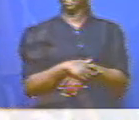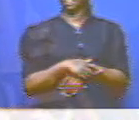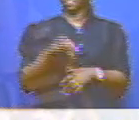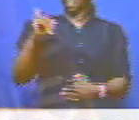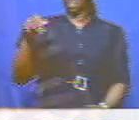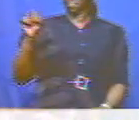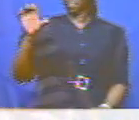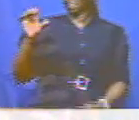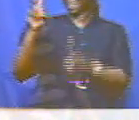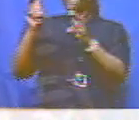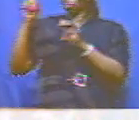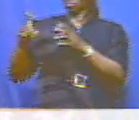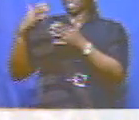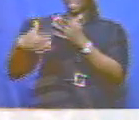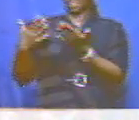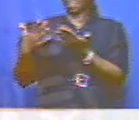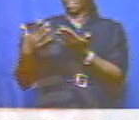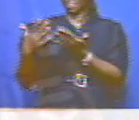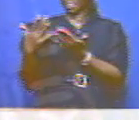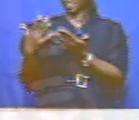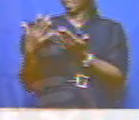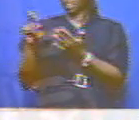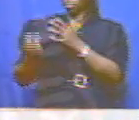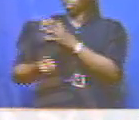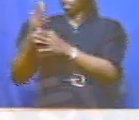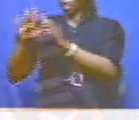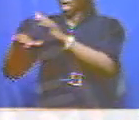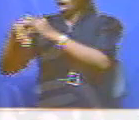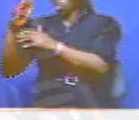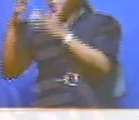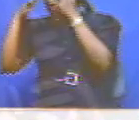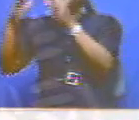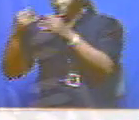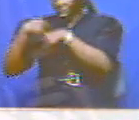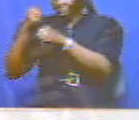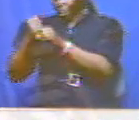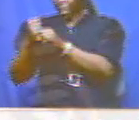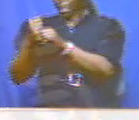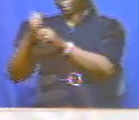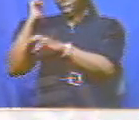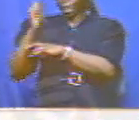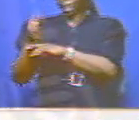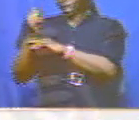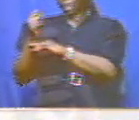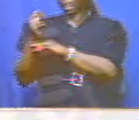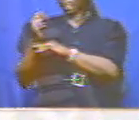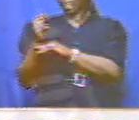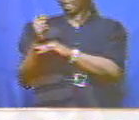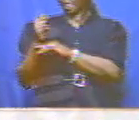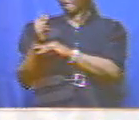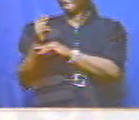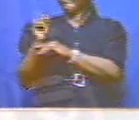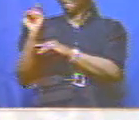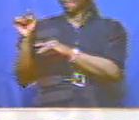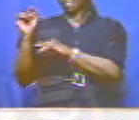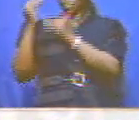rest. Uh-huh. JSC was formed out of a ruling that was made by the late Justice Omoto. Mm-hmm. And it was a